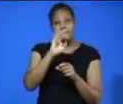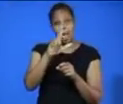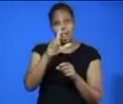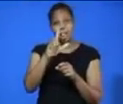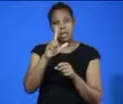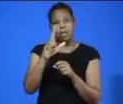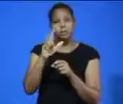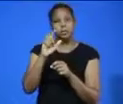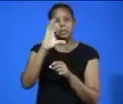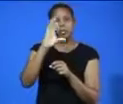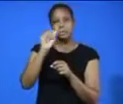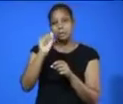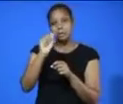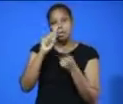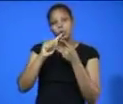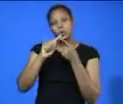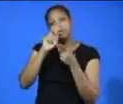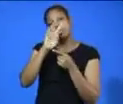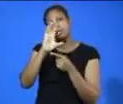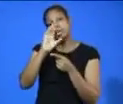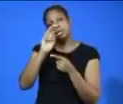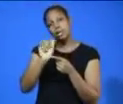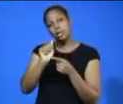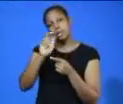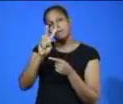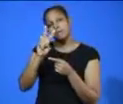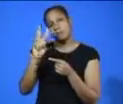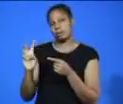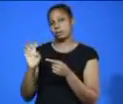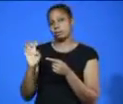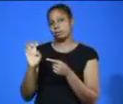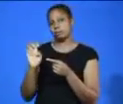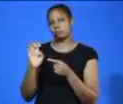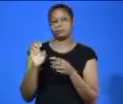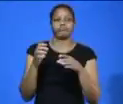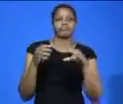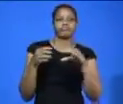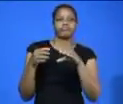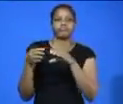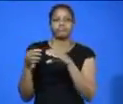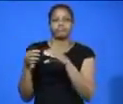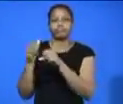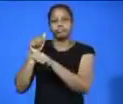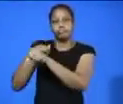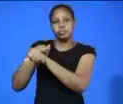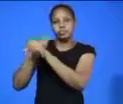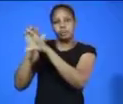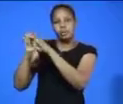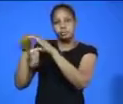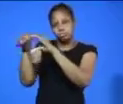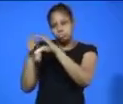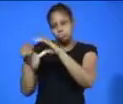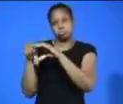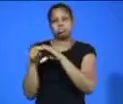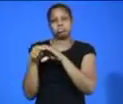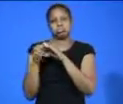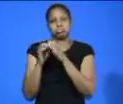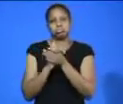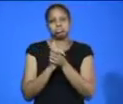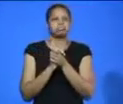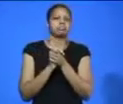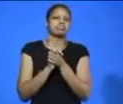cave, the divine purpose and human perplexities.